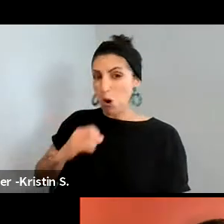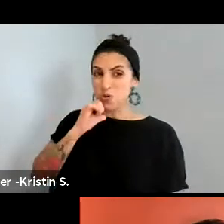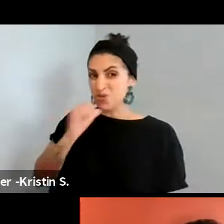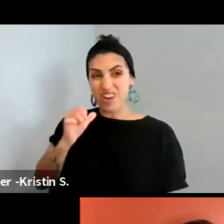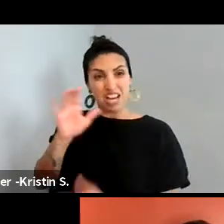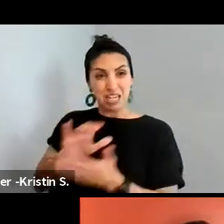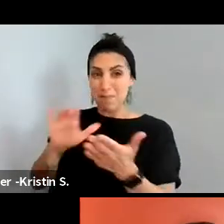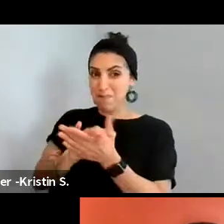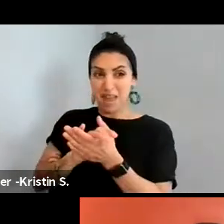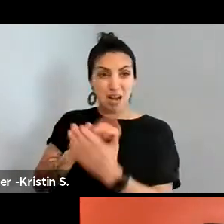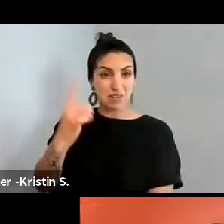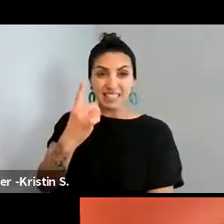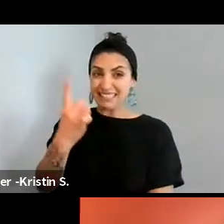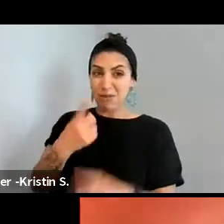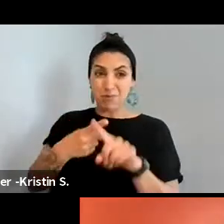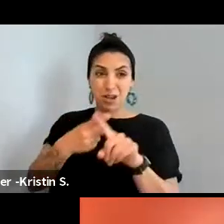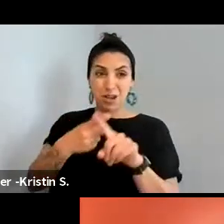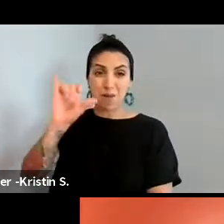over that.